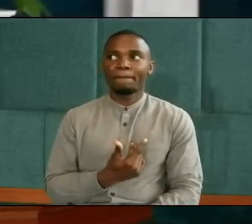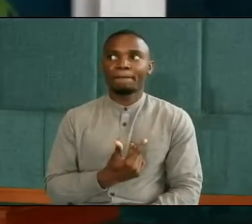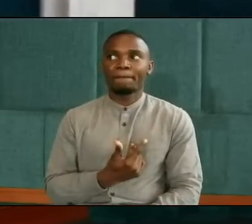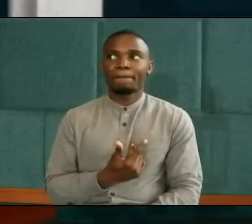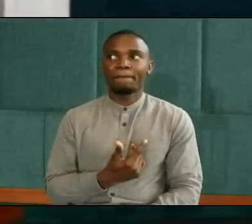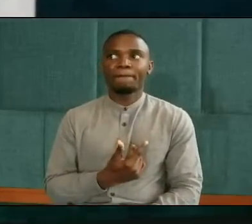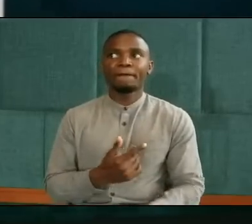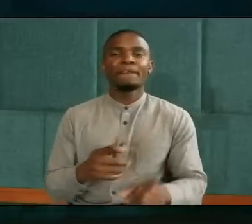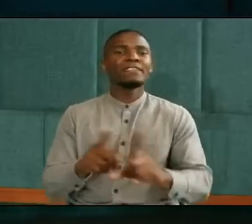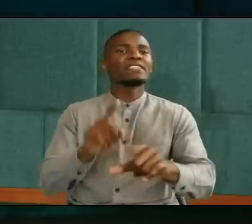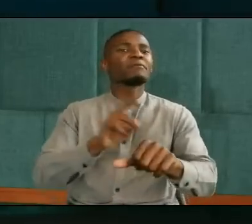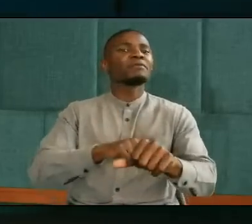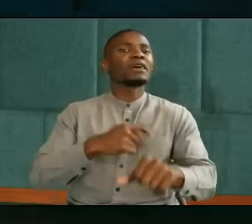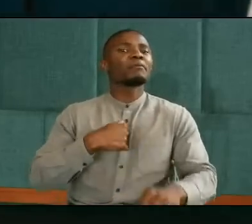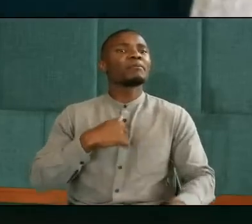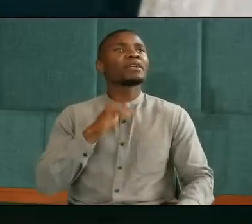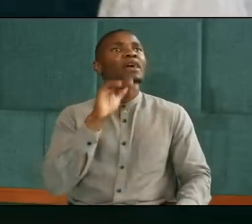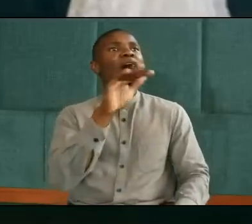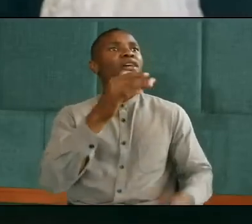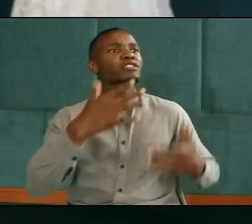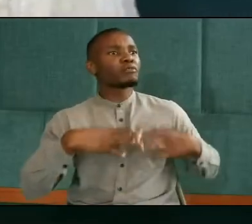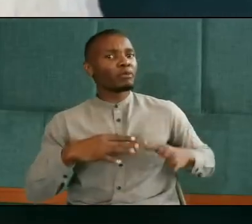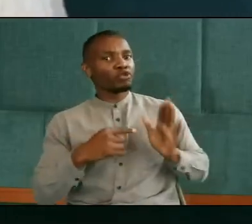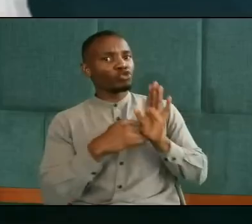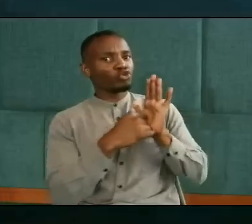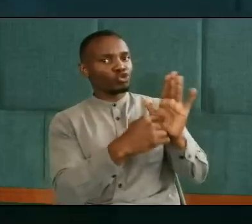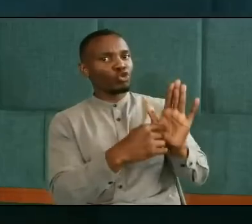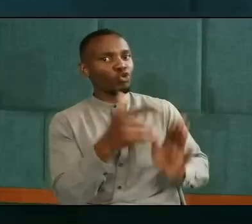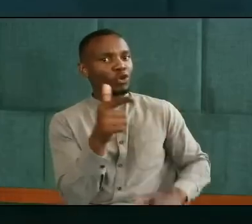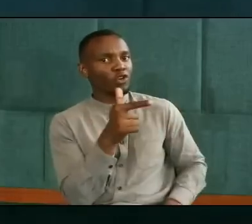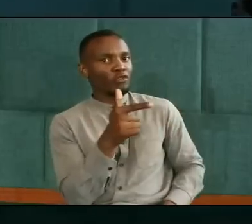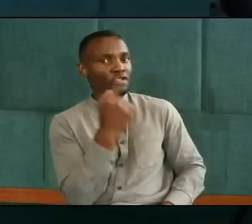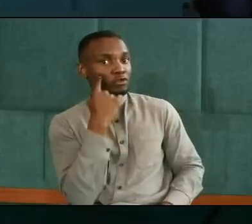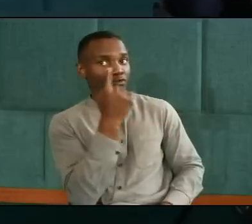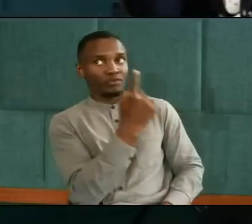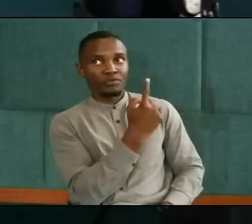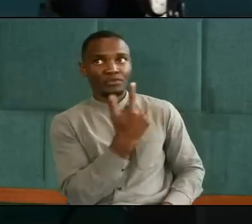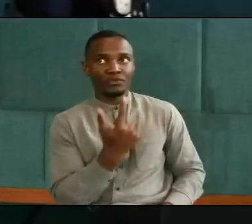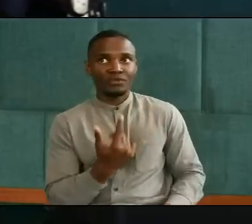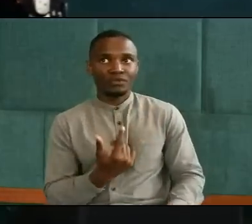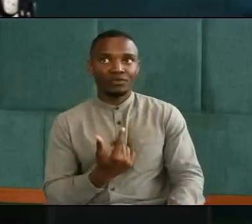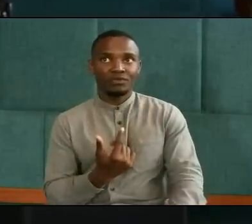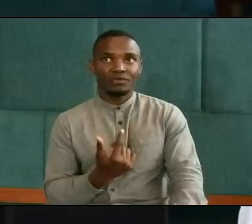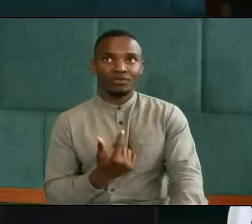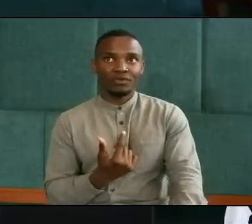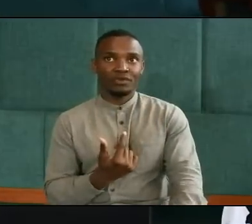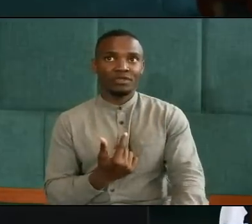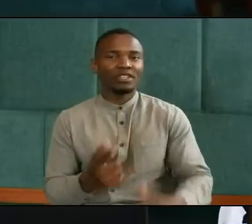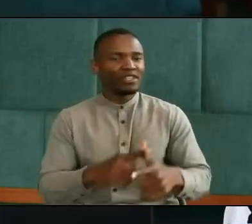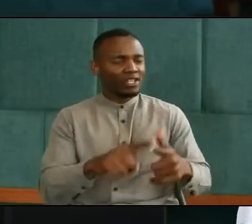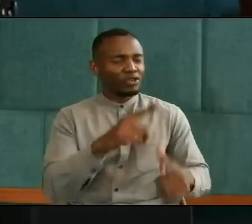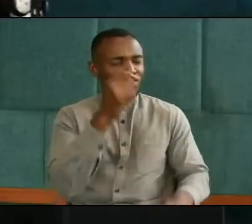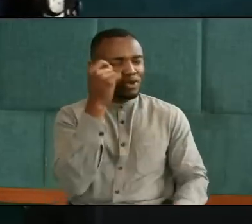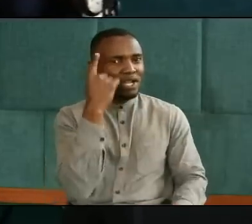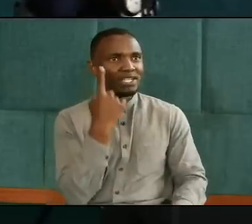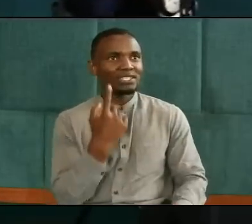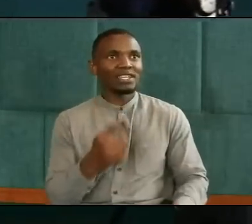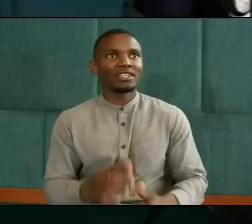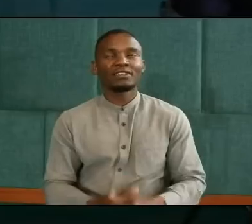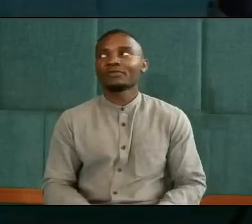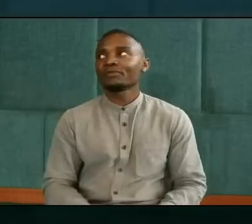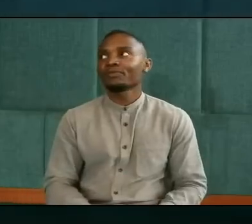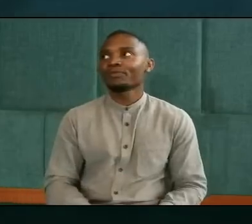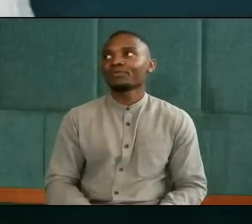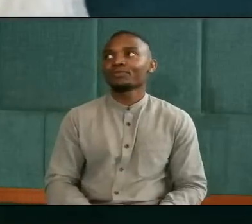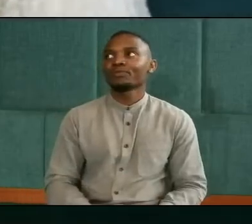When I asked the guys to play a little video of that earthquake, so you get a little piece of what